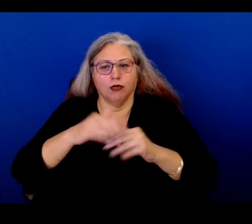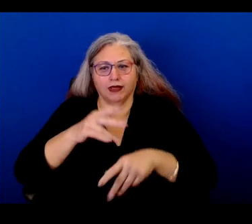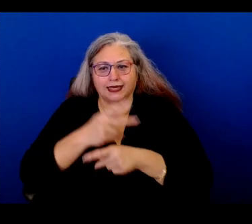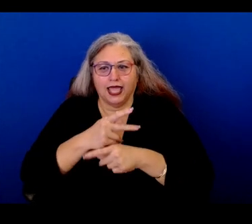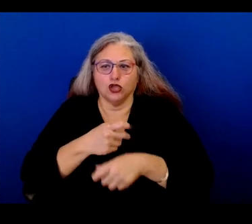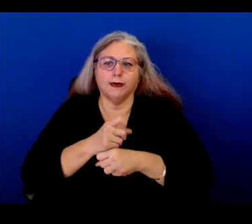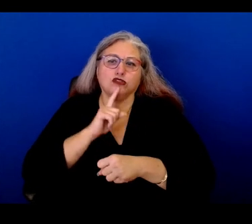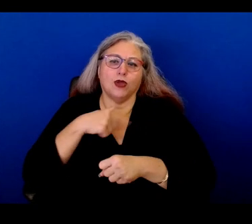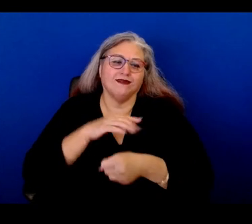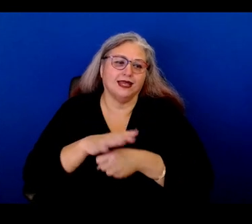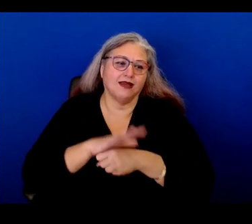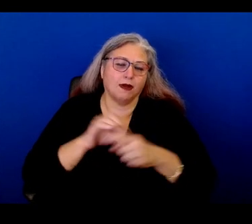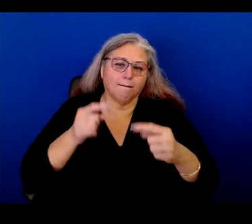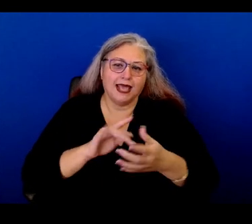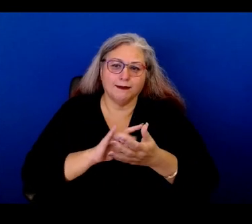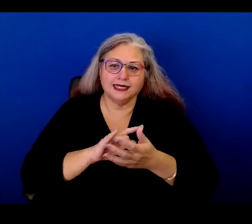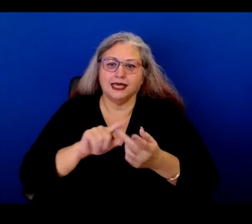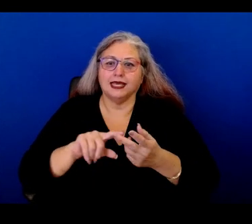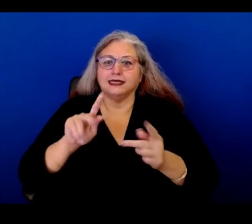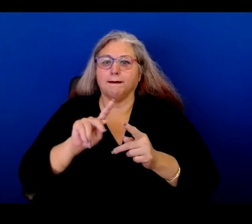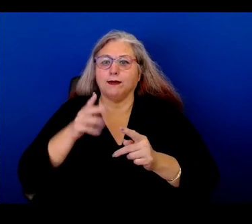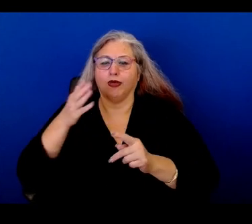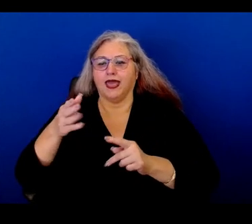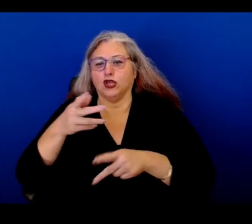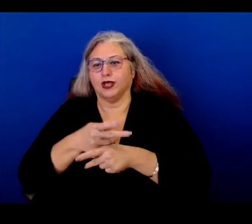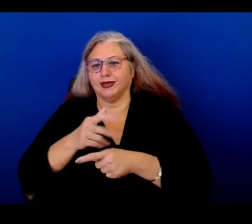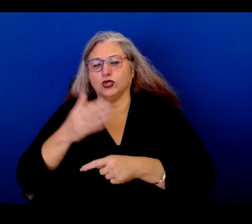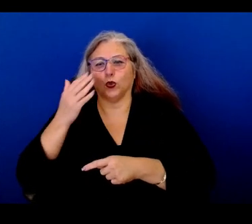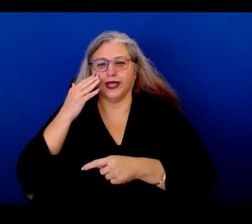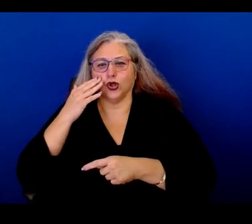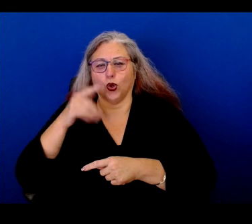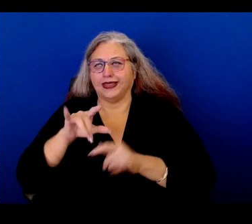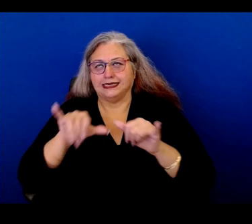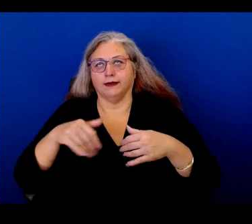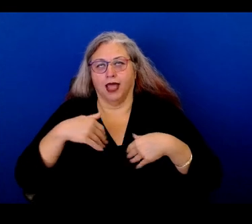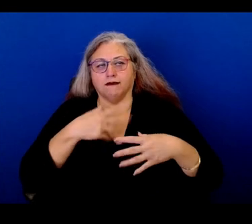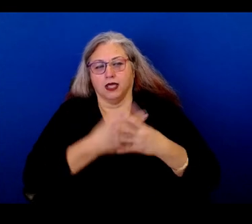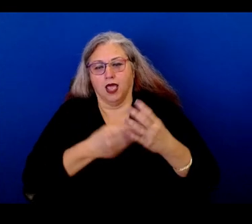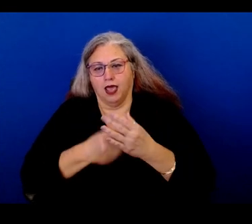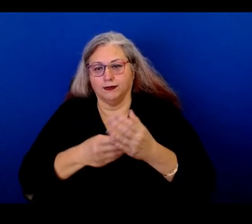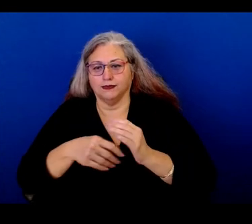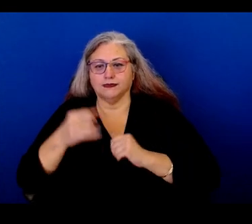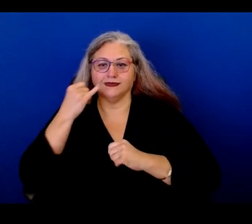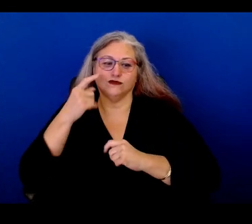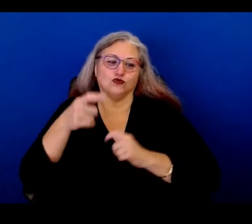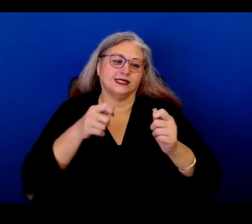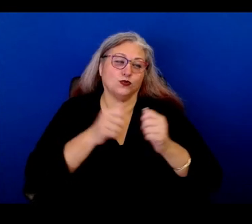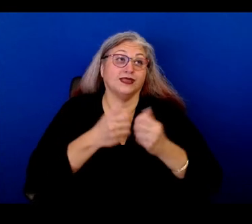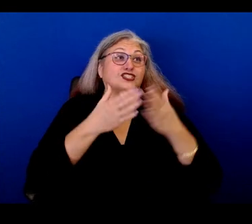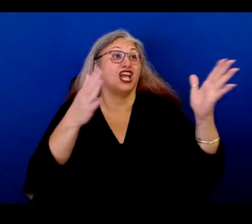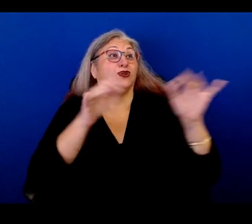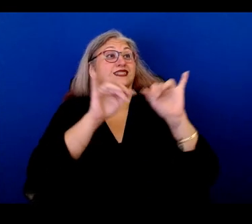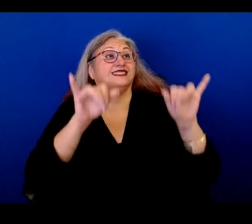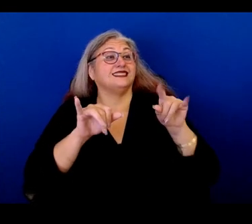pain medicine on board, that there are people like on top of that, because we all know the gaps in the system. And if you're kind of dealing with the general